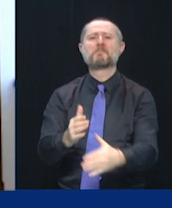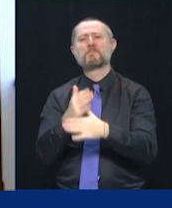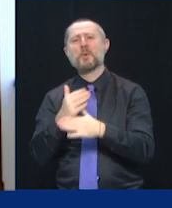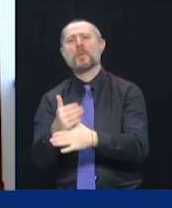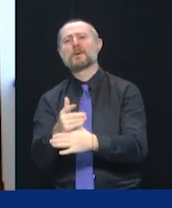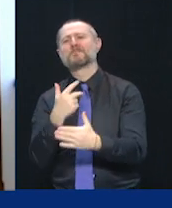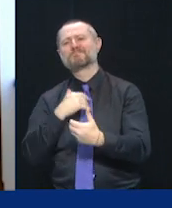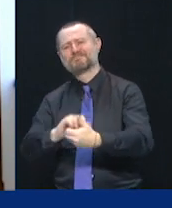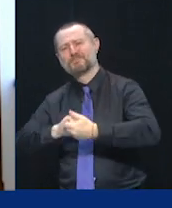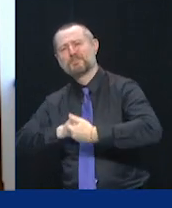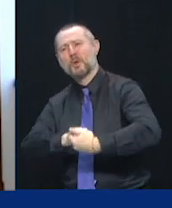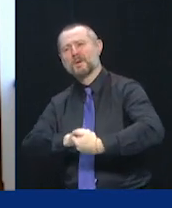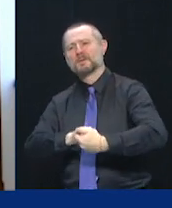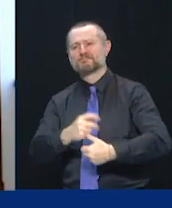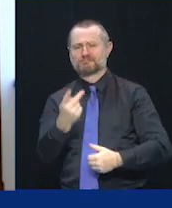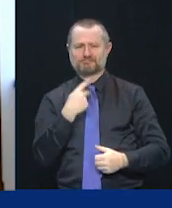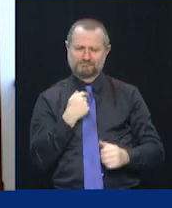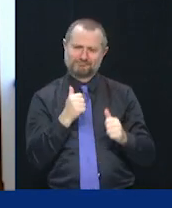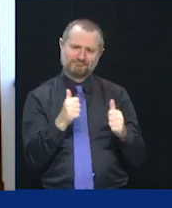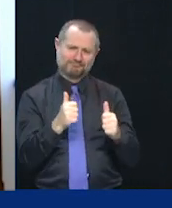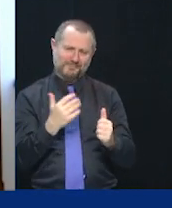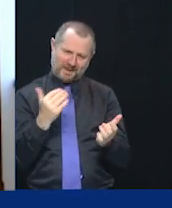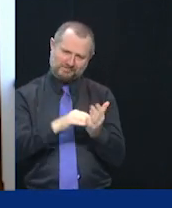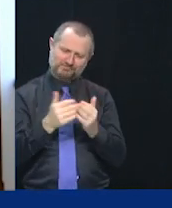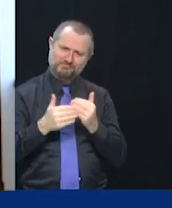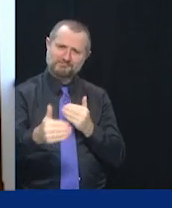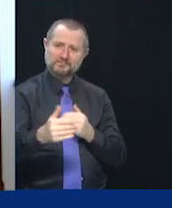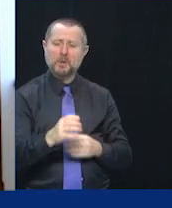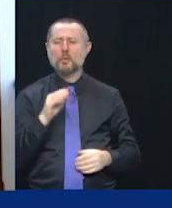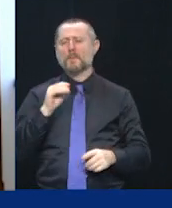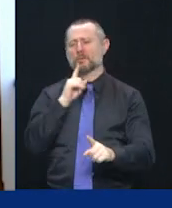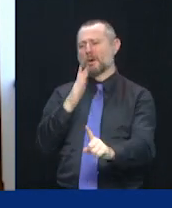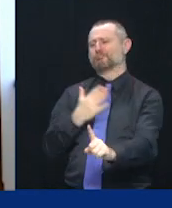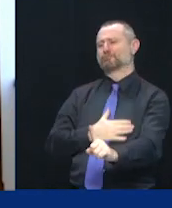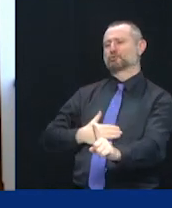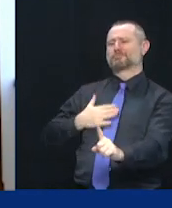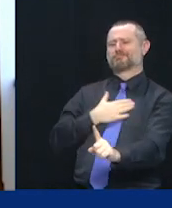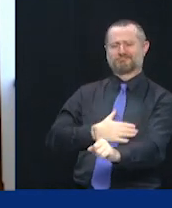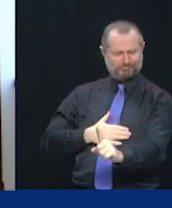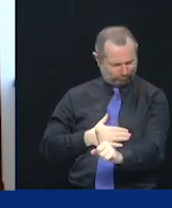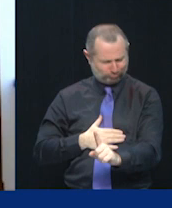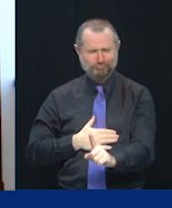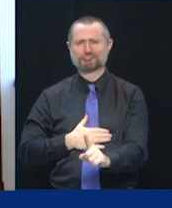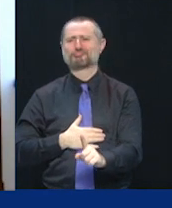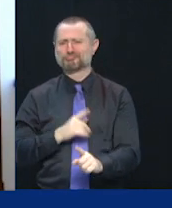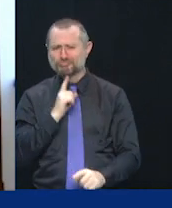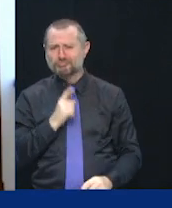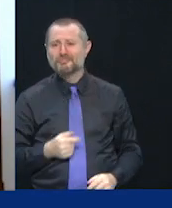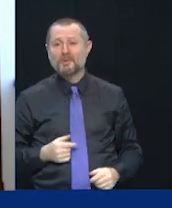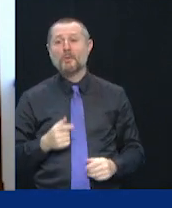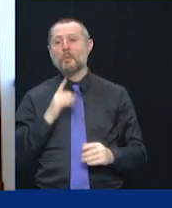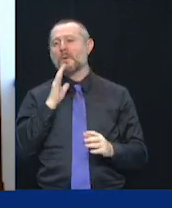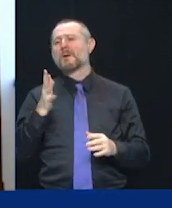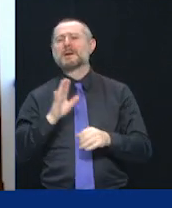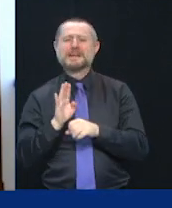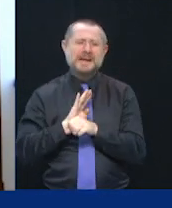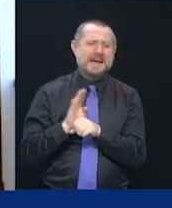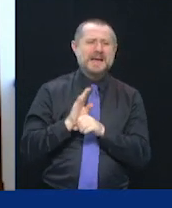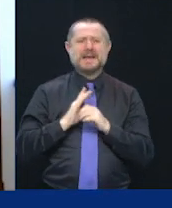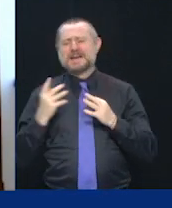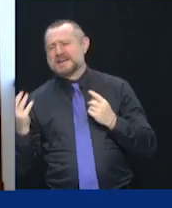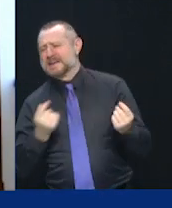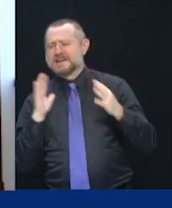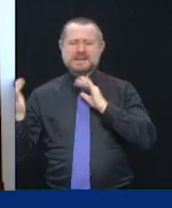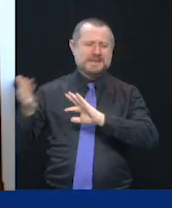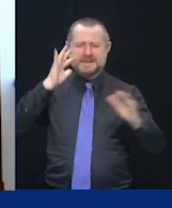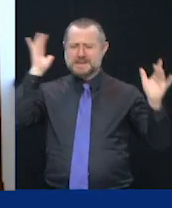Well, Governor, it's been my pleasure, and it really has been. It's been so frenetic that we haven't really had a chance to go back